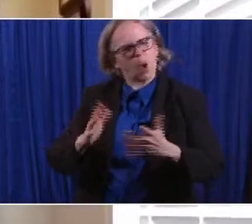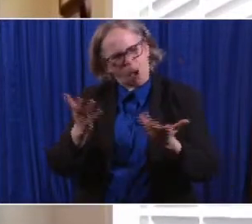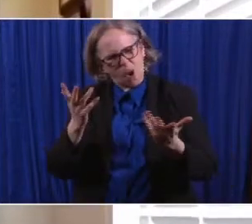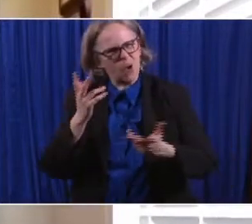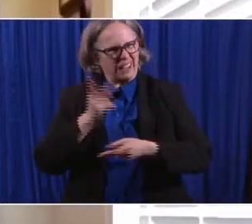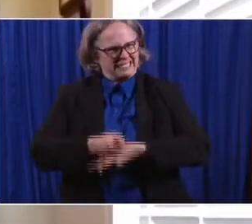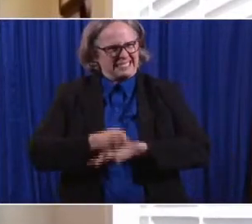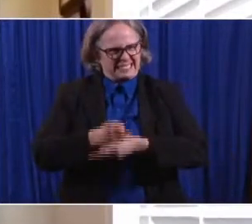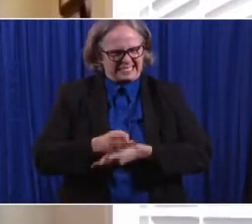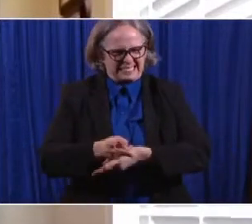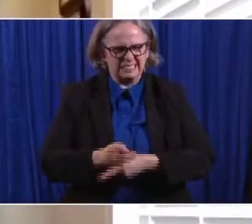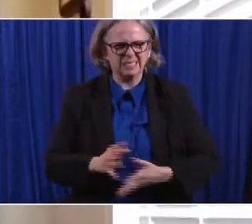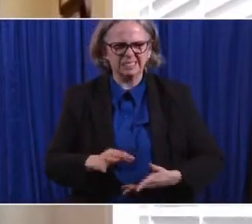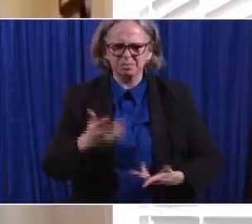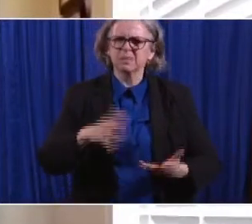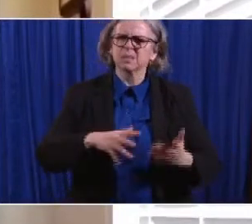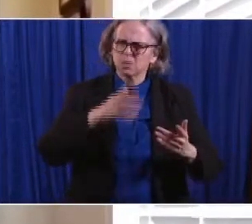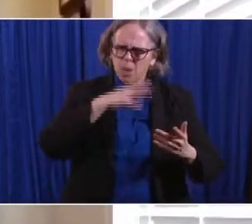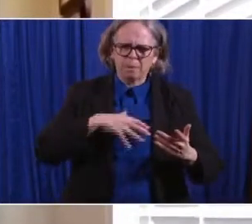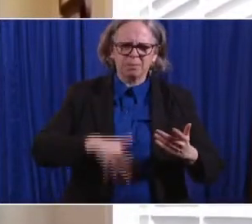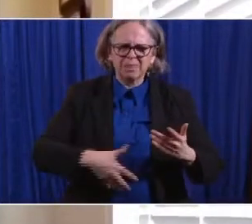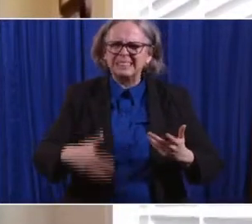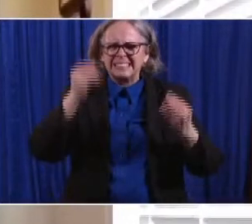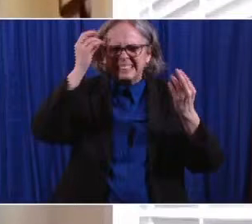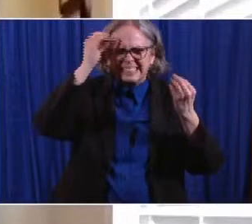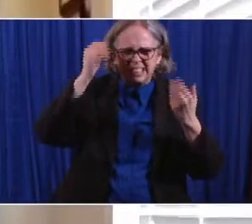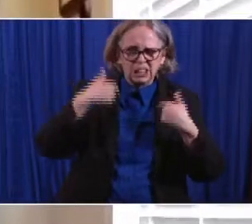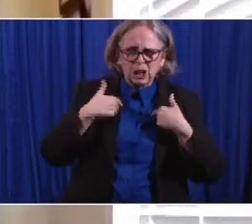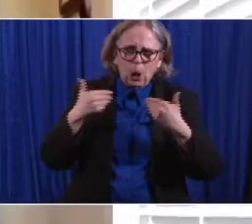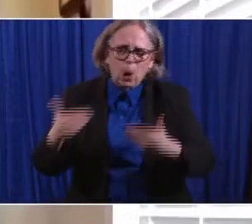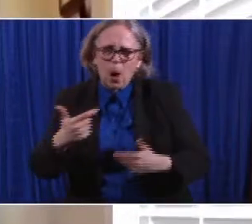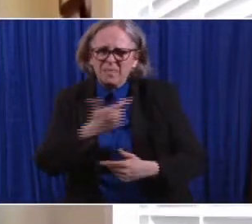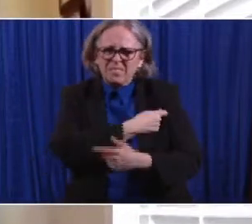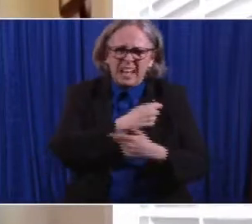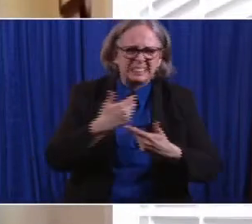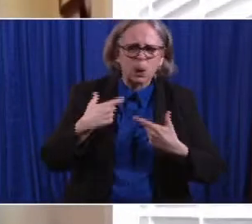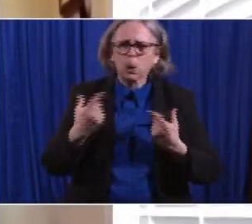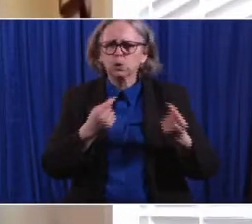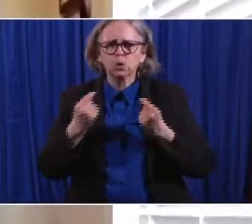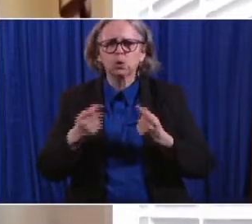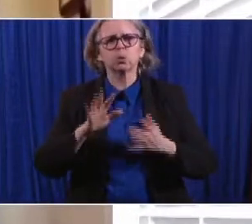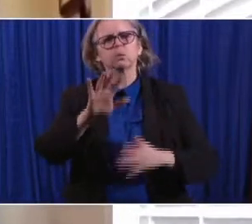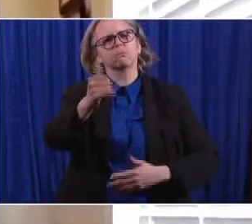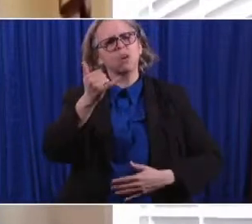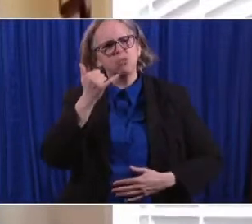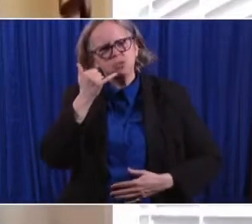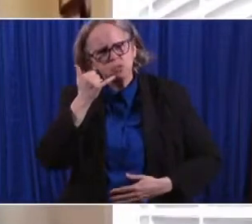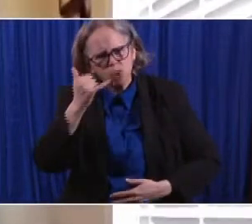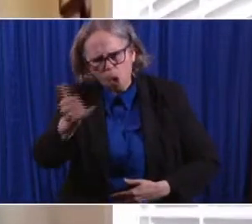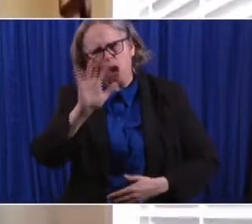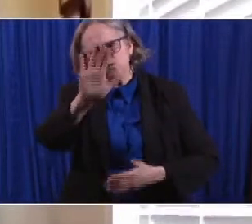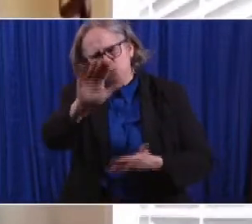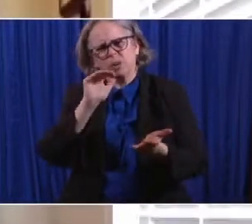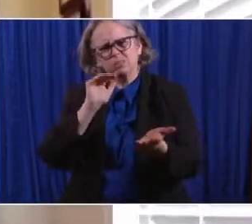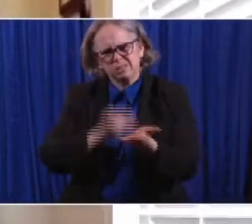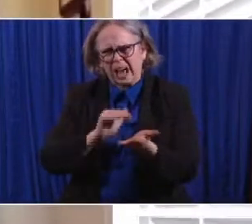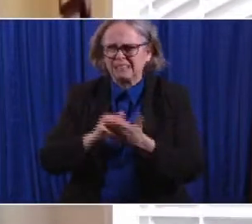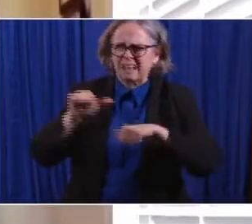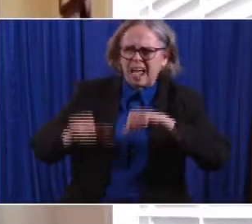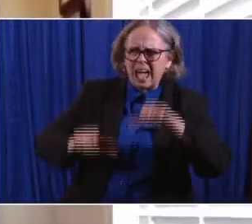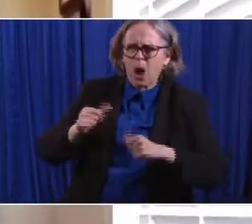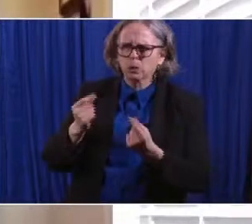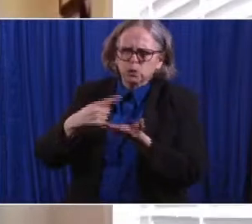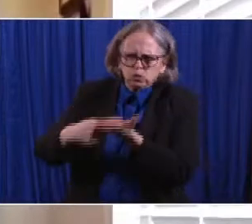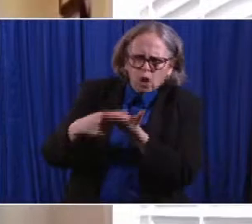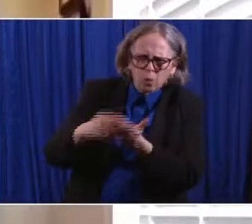are pregnant and considering vaccination, you first discuss the benefits and risks of vaccination as you would for any